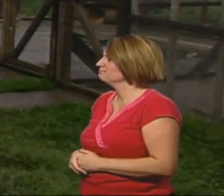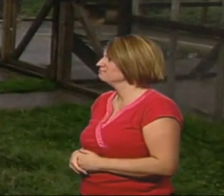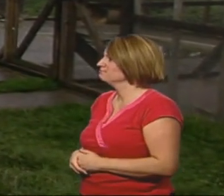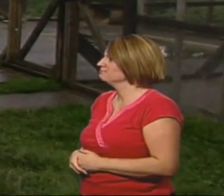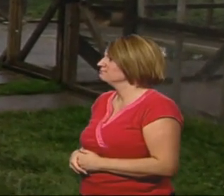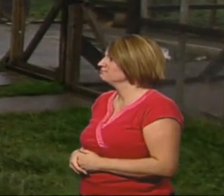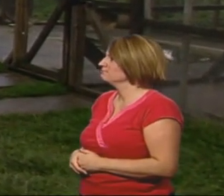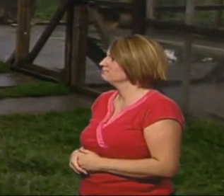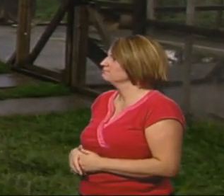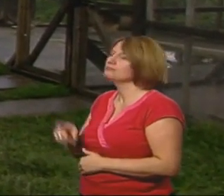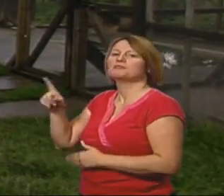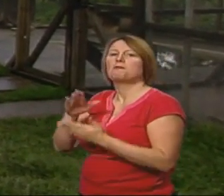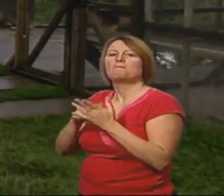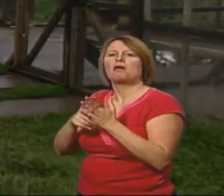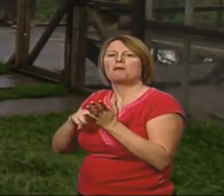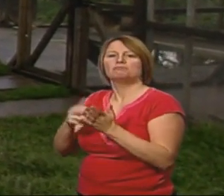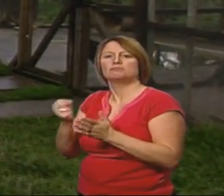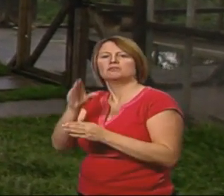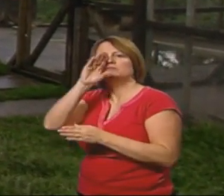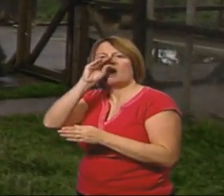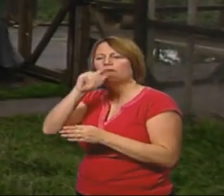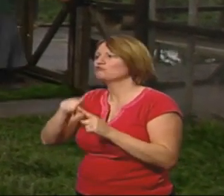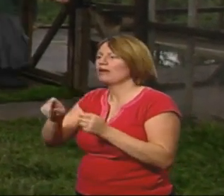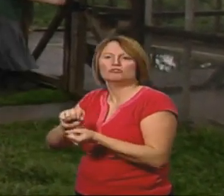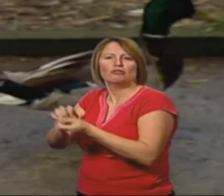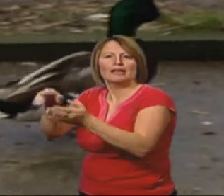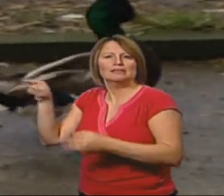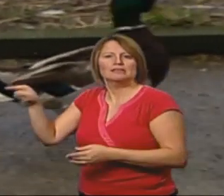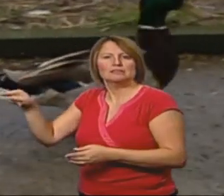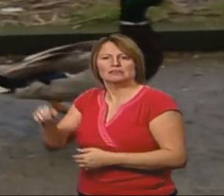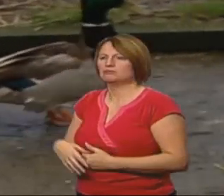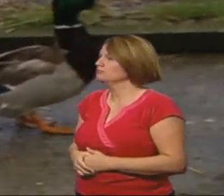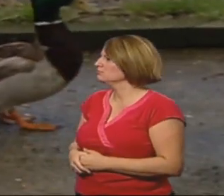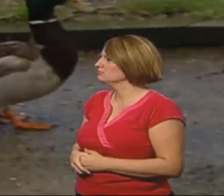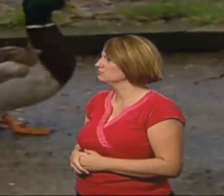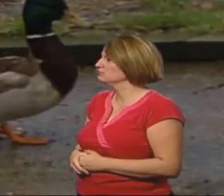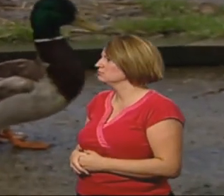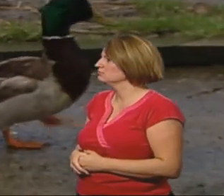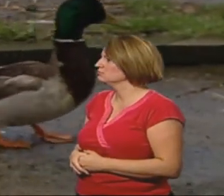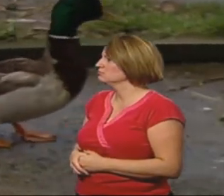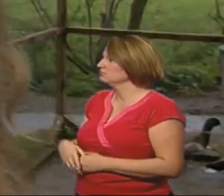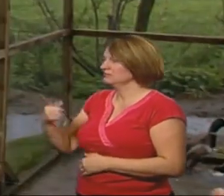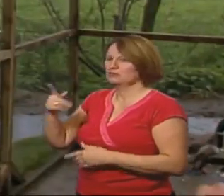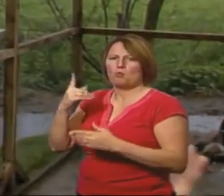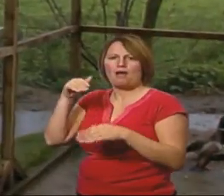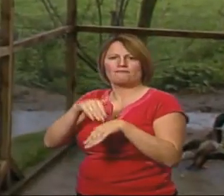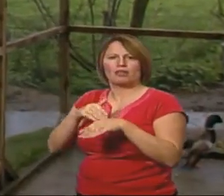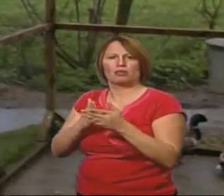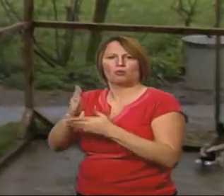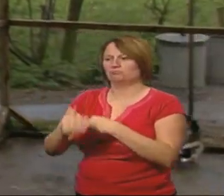Malcolm has come to take a pair of ducks for release, one of which Christine has been treating for a dislocated wing. Joyce said that it